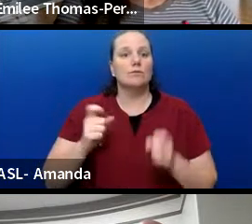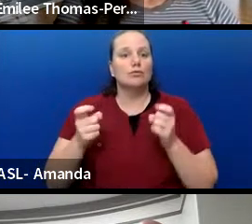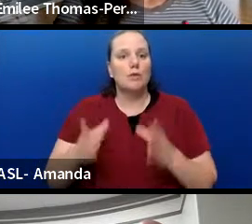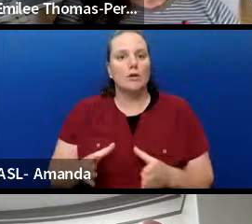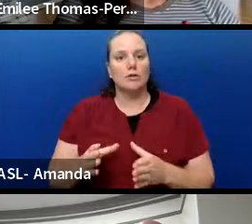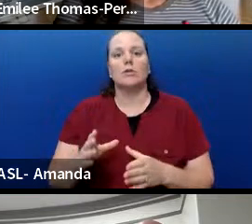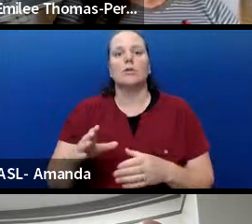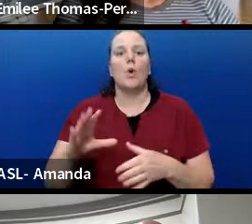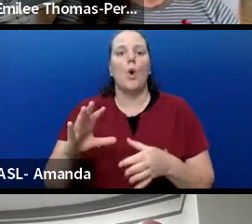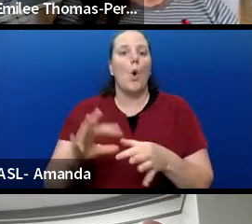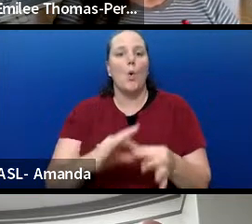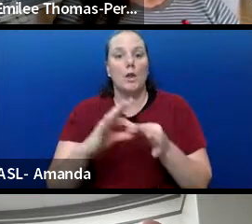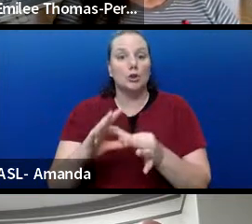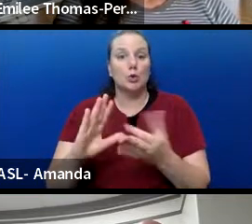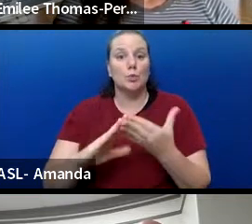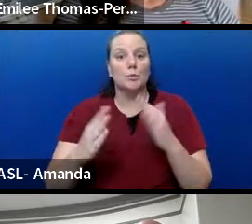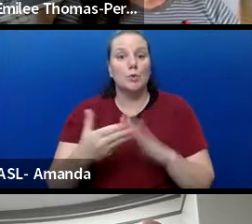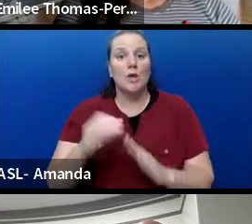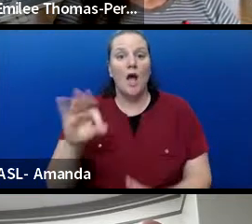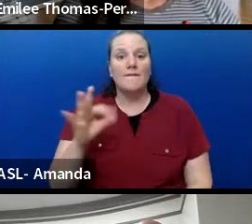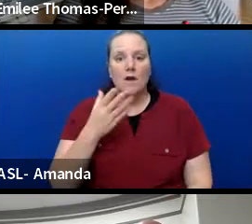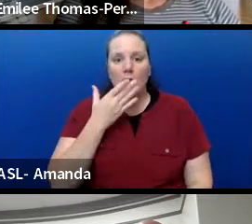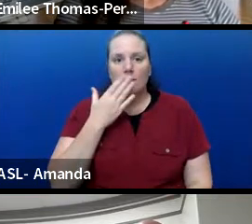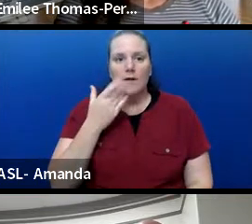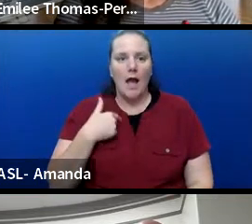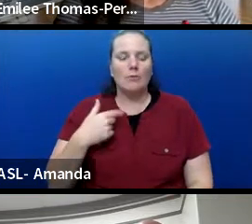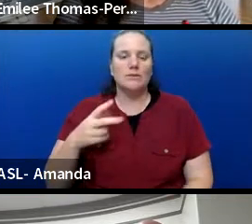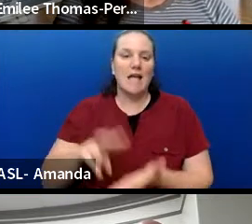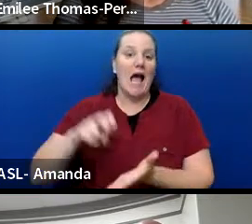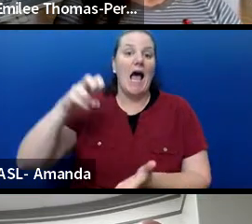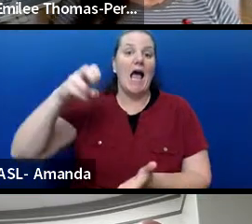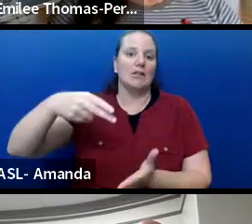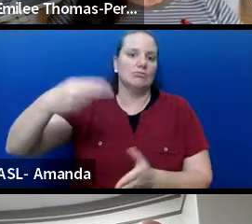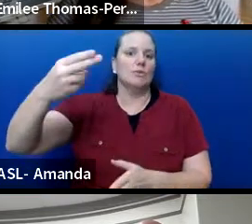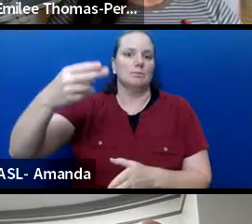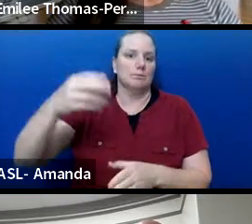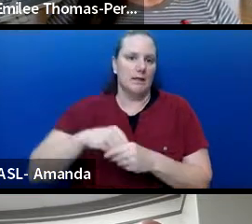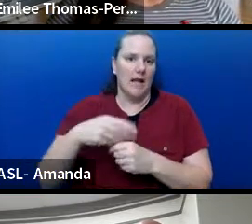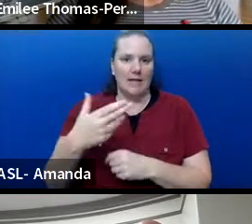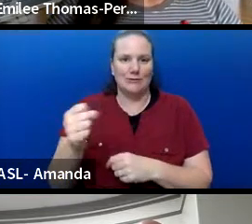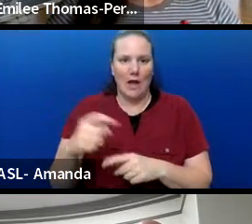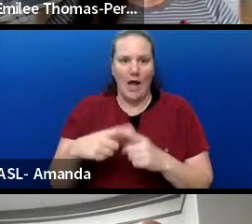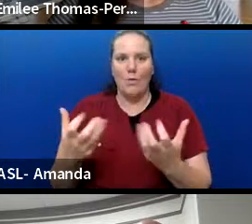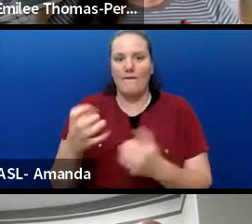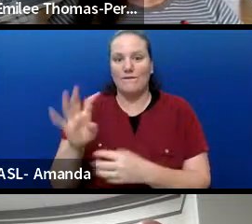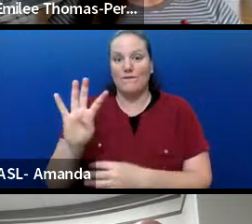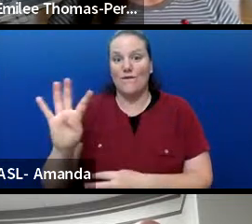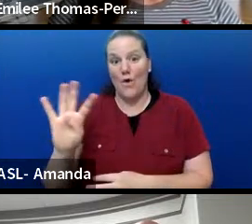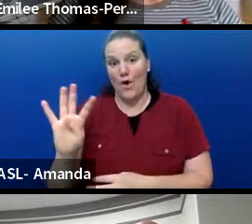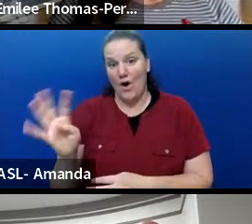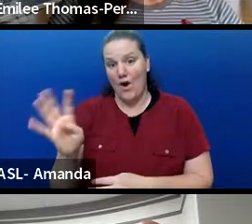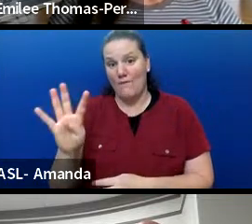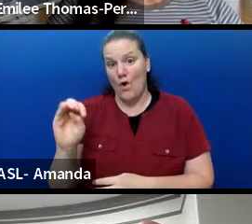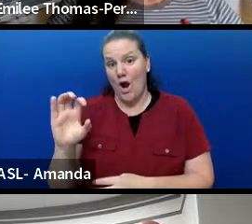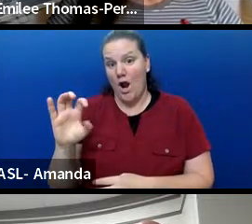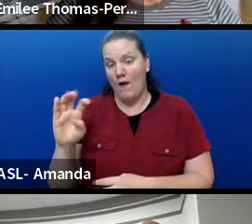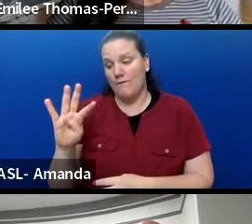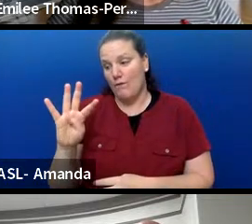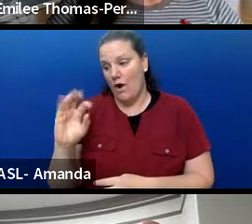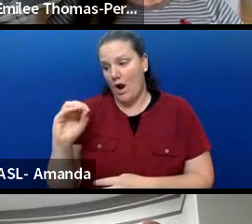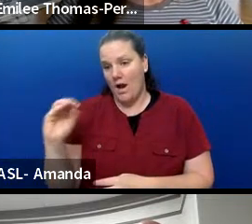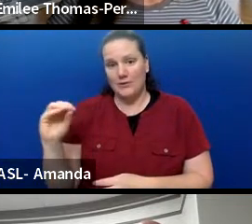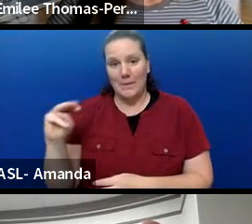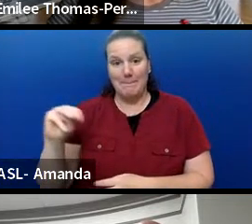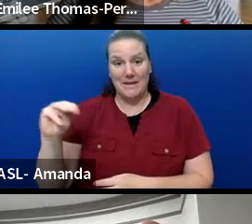Color. And even though I was a high jumper in high school, I would want to be a 400-meter hurdler because that's my son's race. He